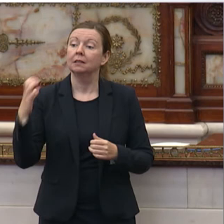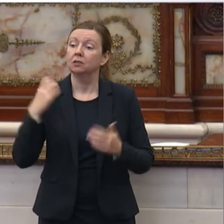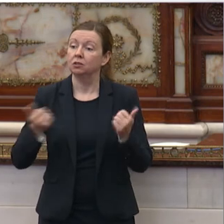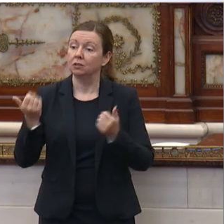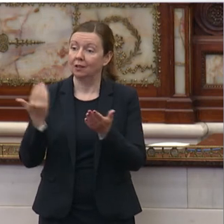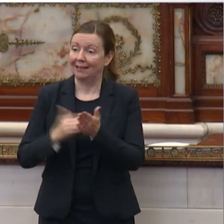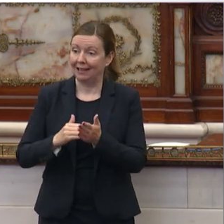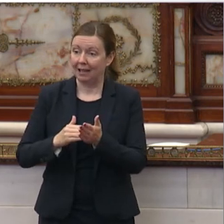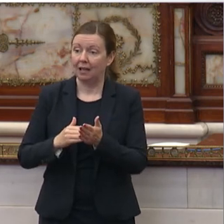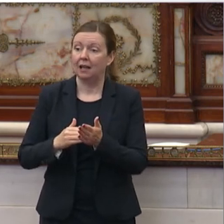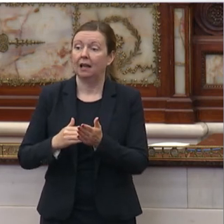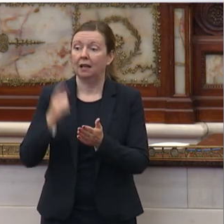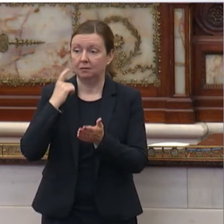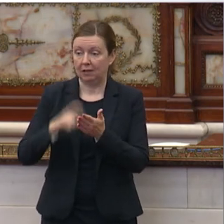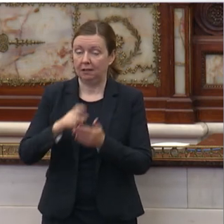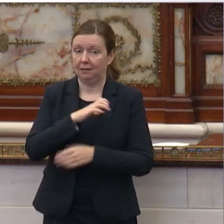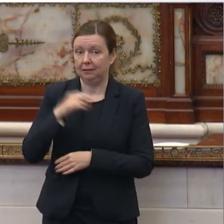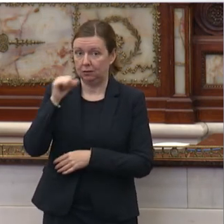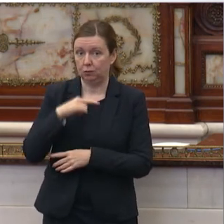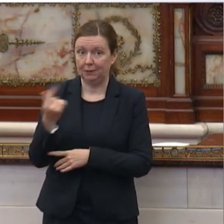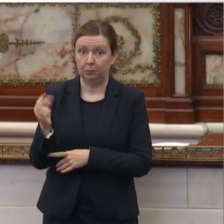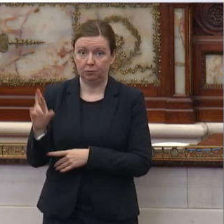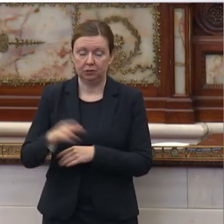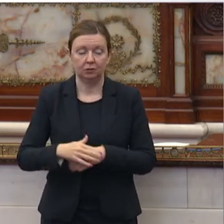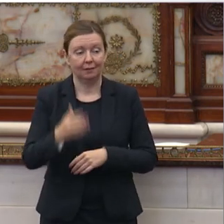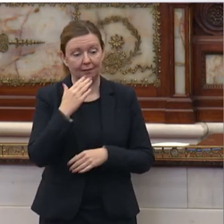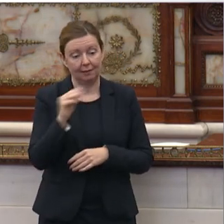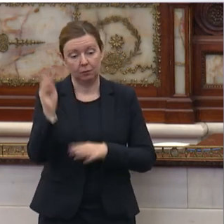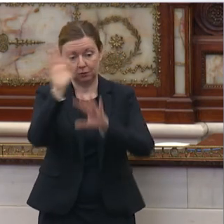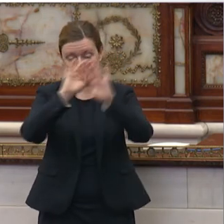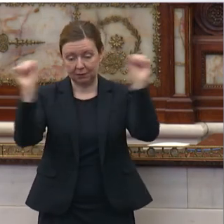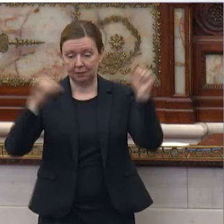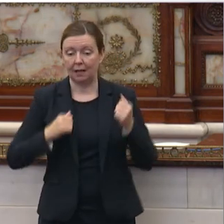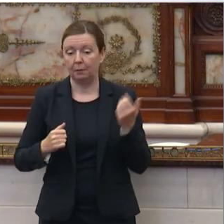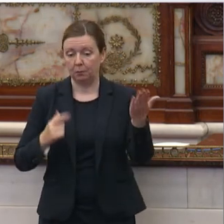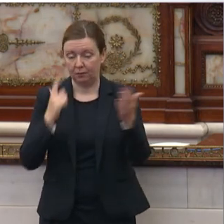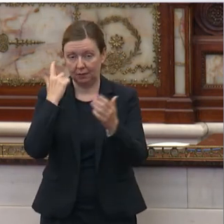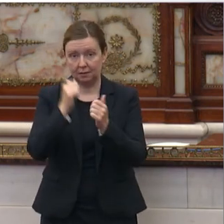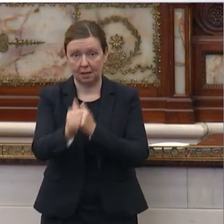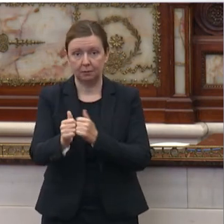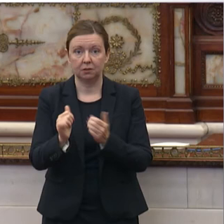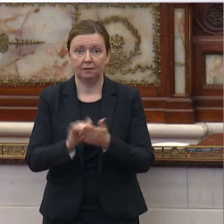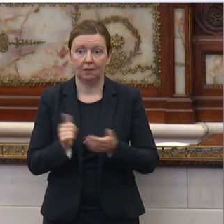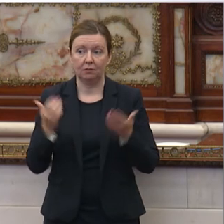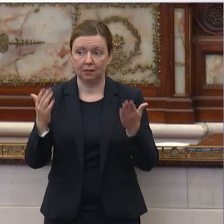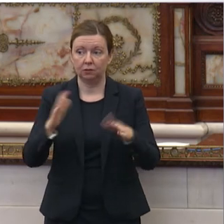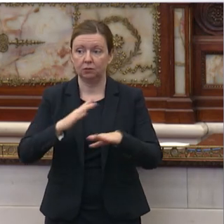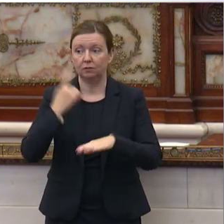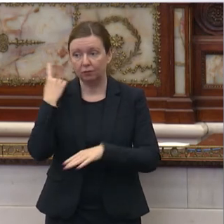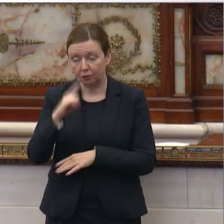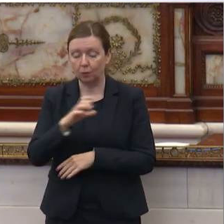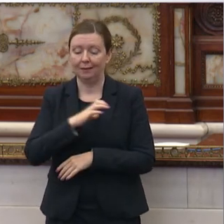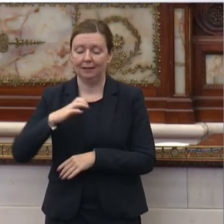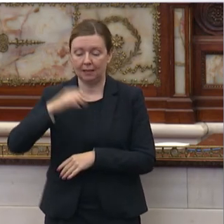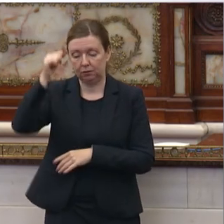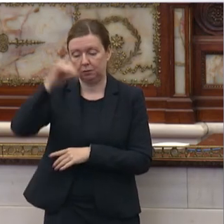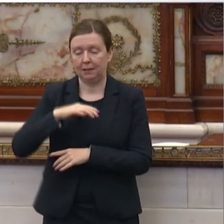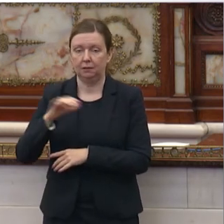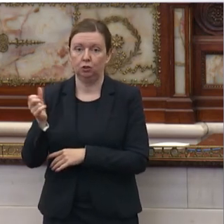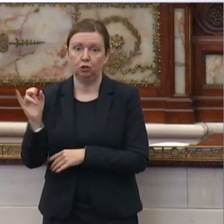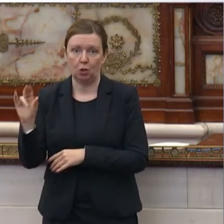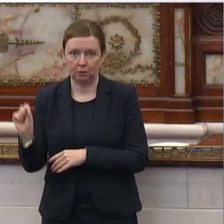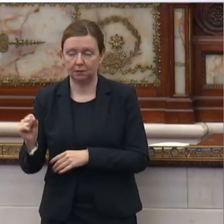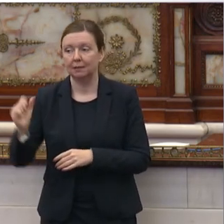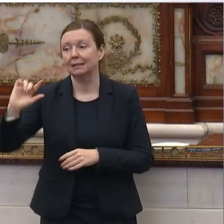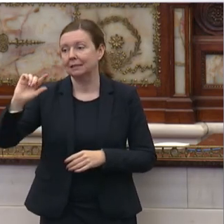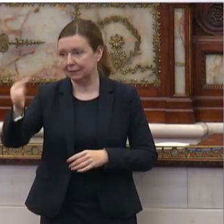recognizes Councilwoman Gilmore Richardson. Thank you, Mr. President. I move the adoption of the resolution on behalf of Councilmember Jones.